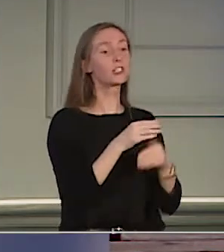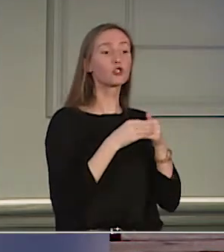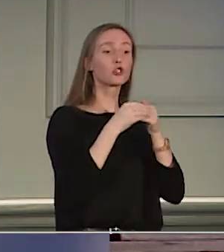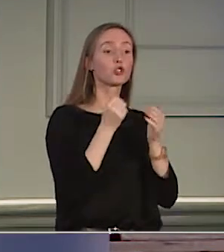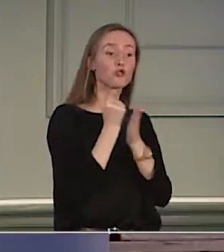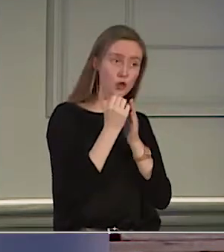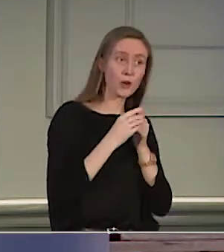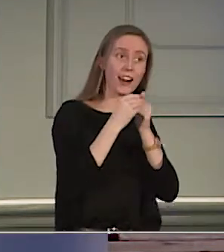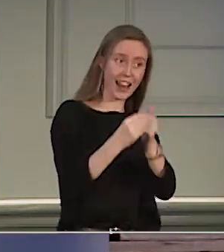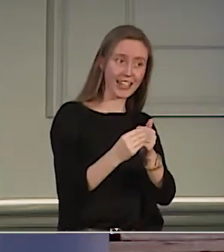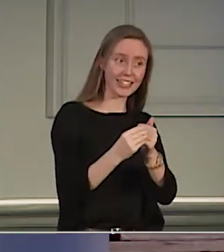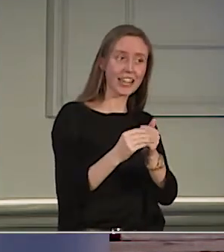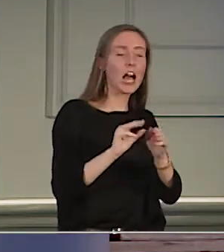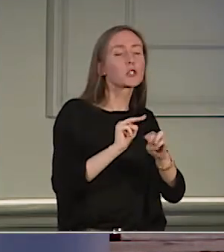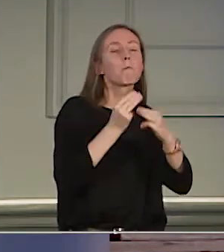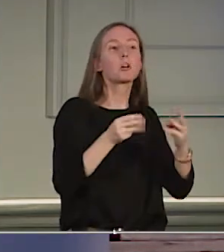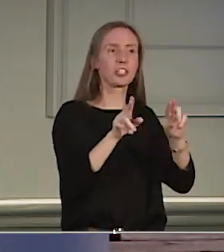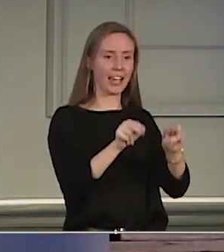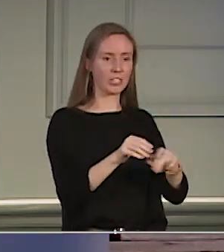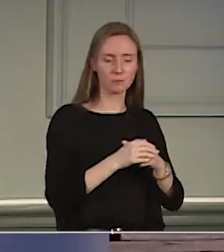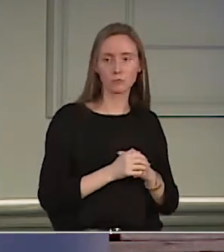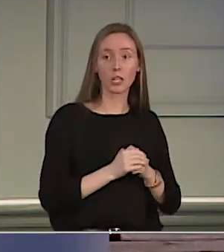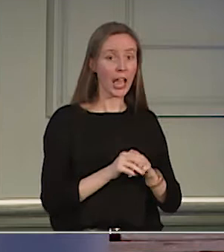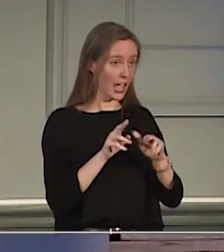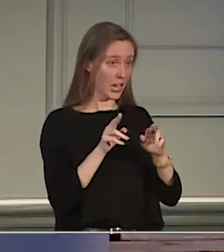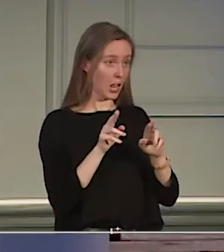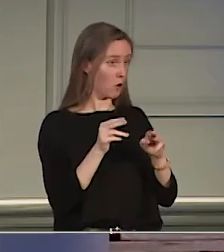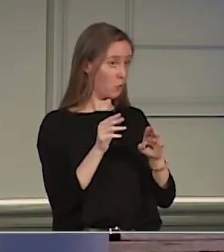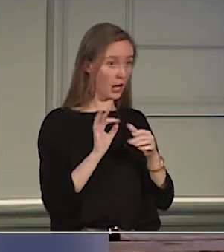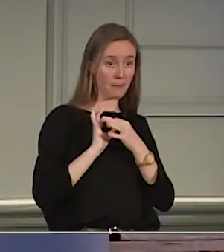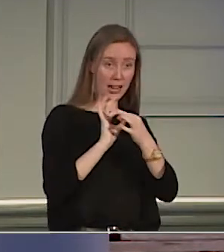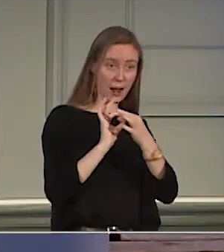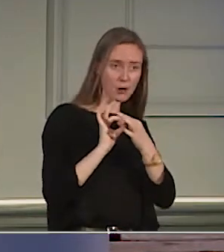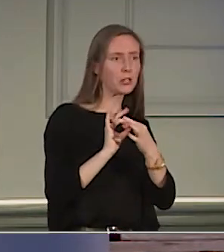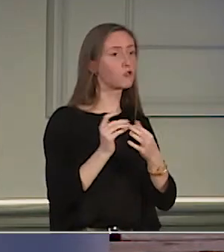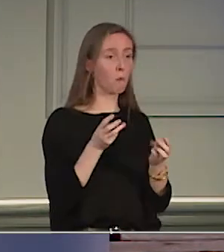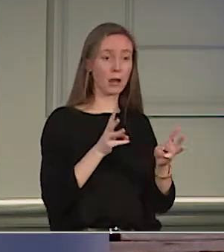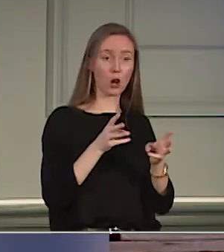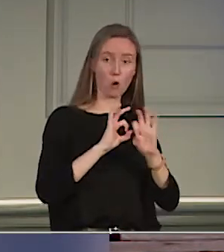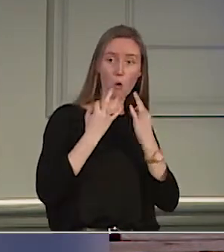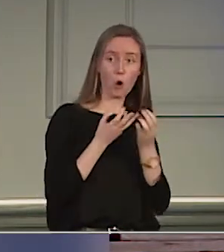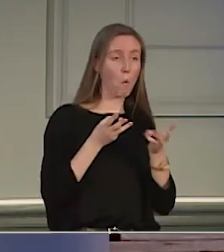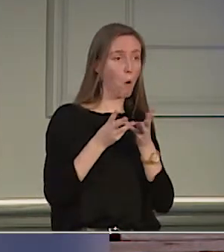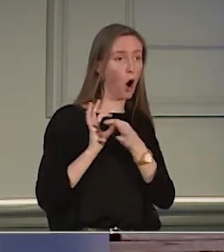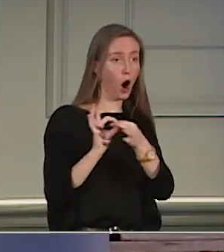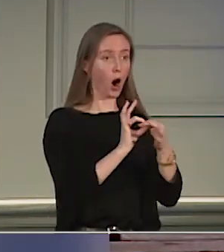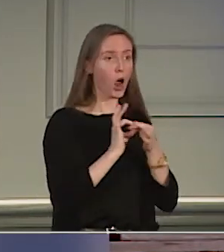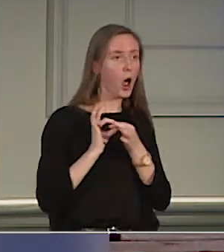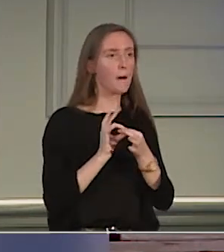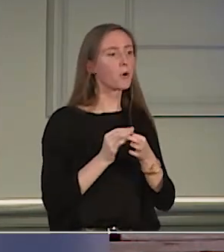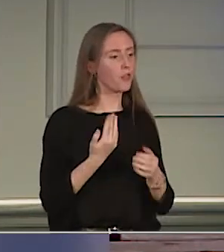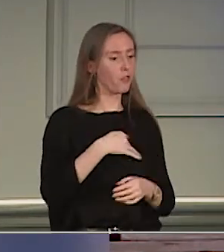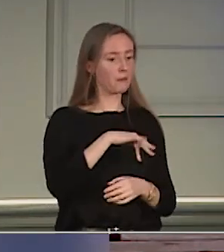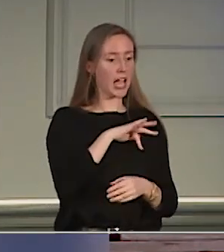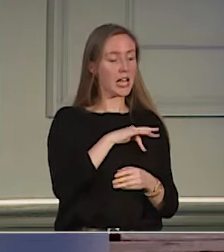possible. And although many capstones will be collaborative in nature, so sometimes it's group work, they are each assessed as an individual student effort. So they're set up in